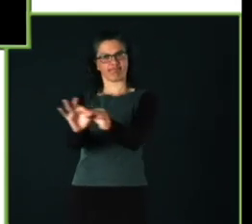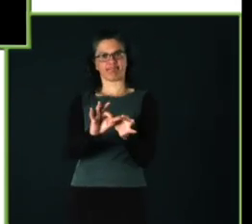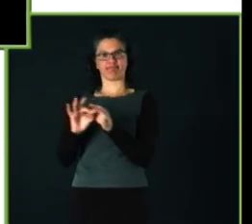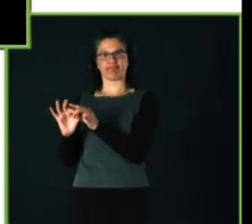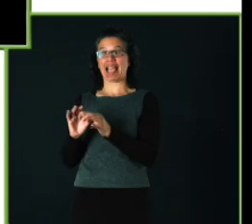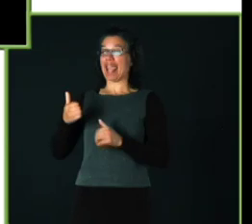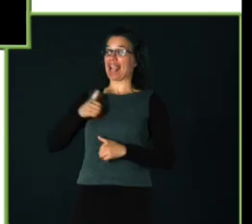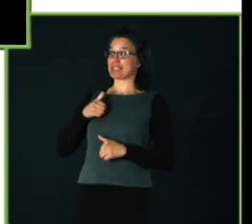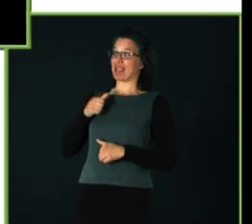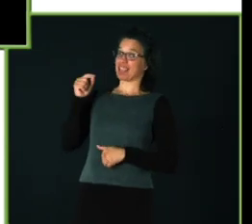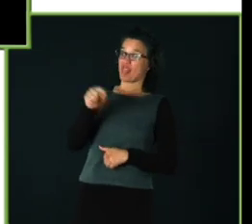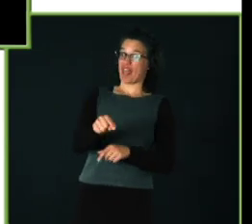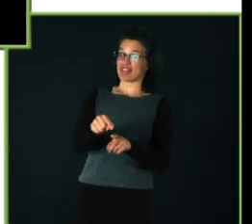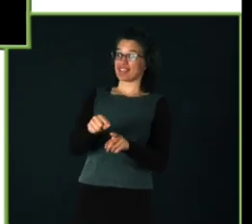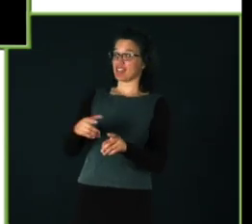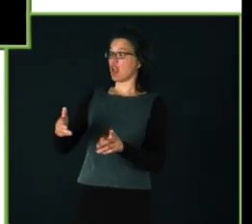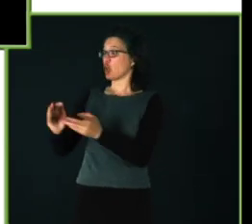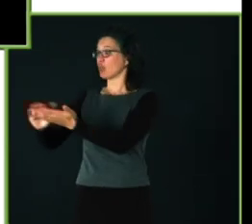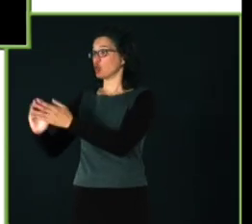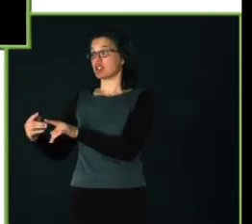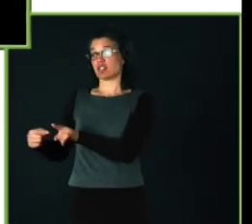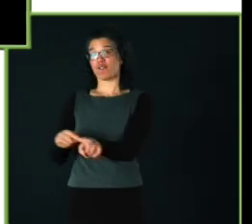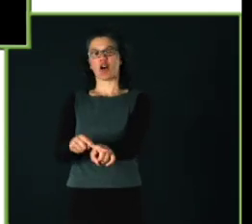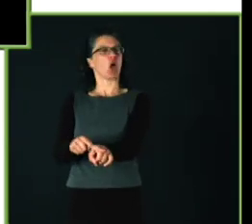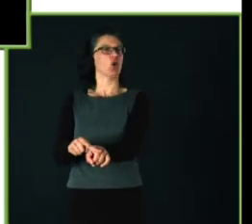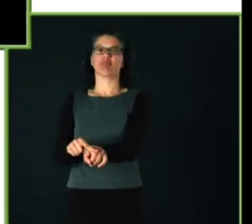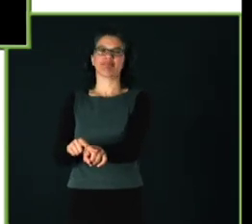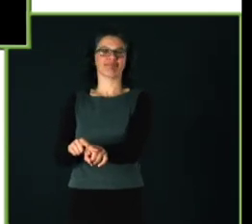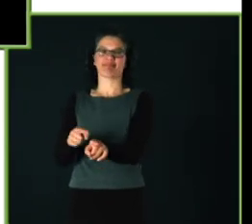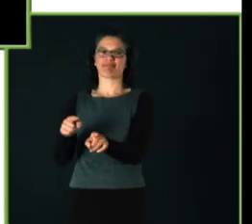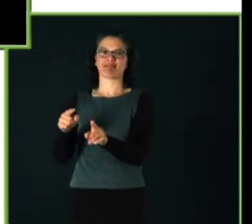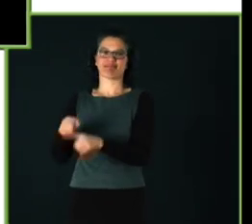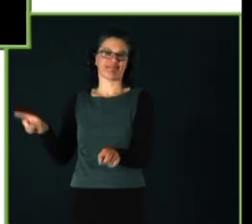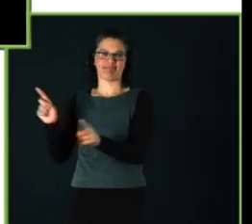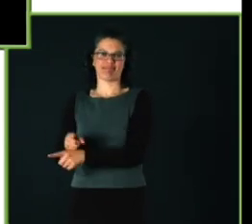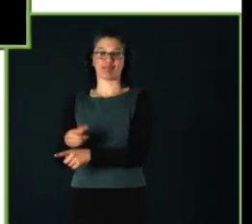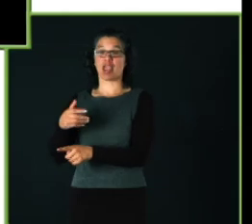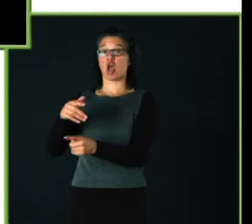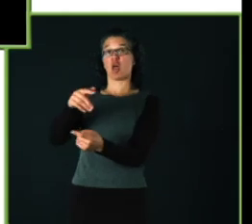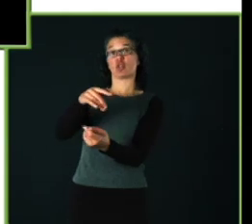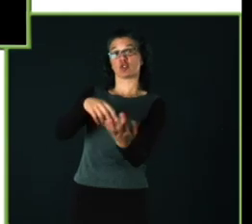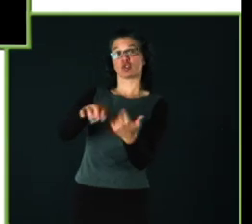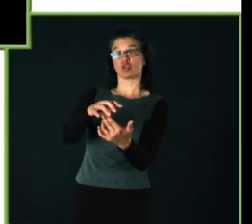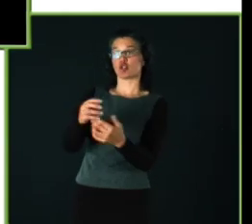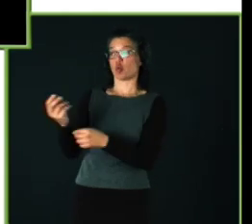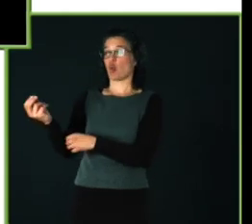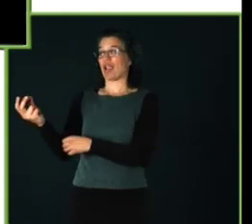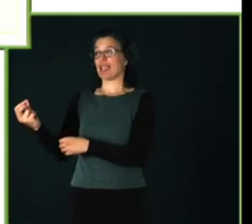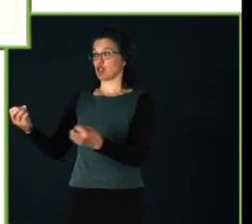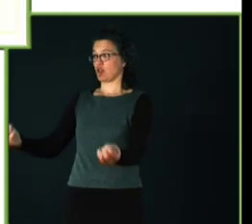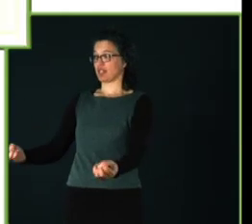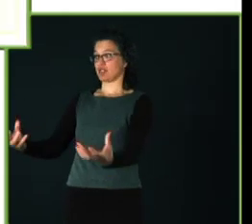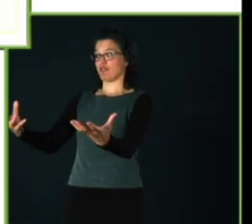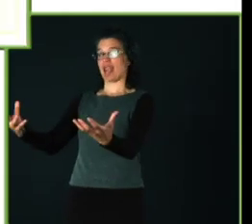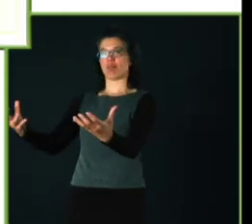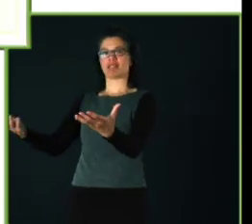of the community to follow. So it needs to be a balance between social and economic development within our community,